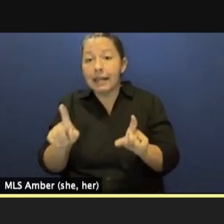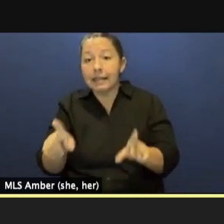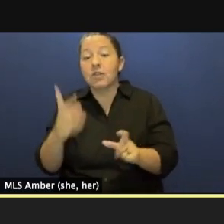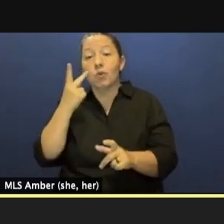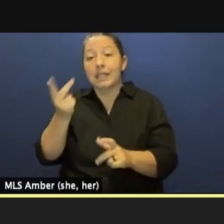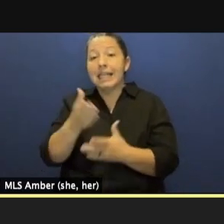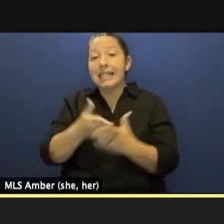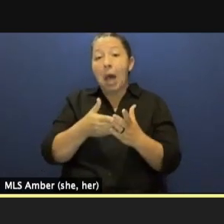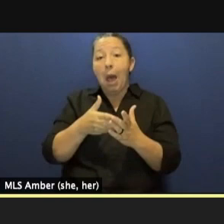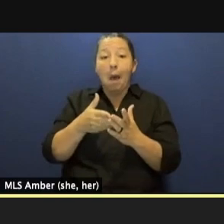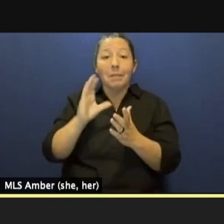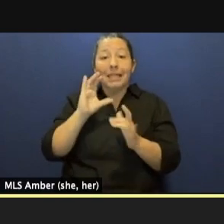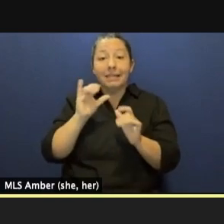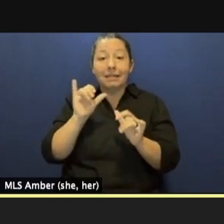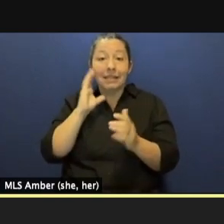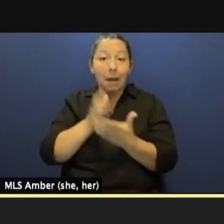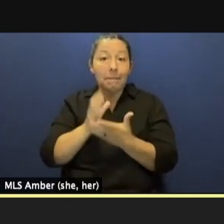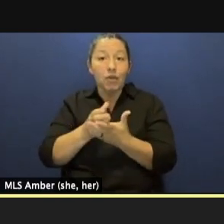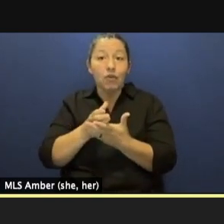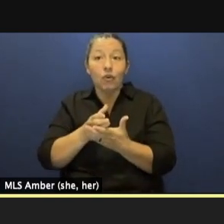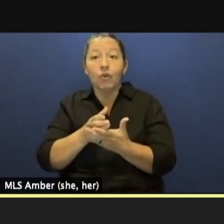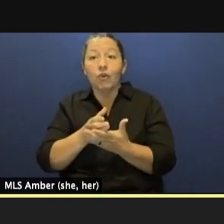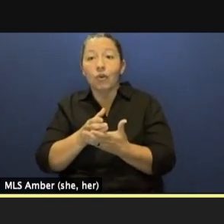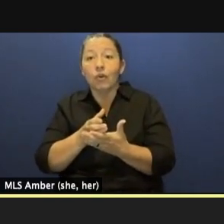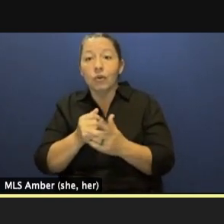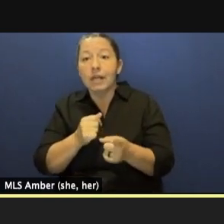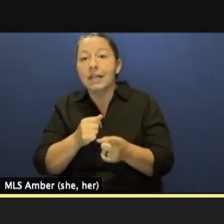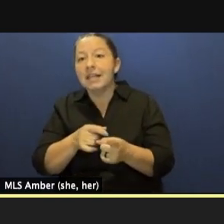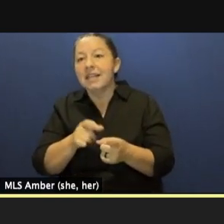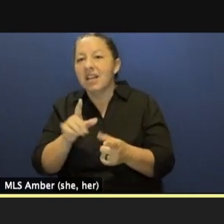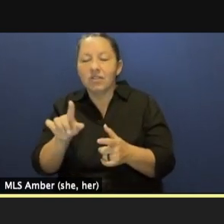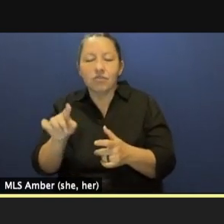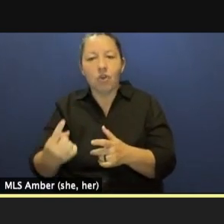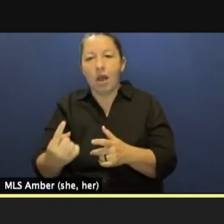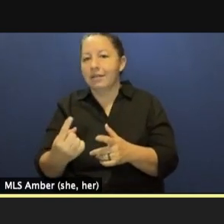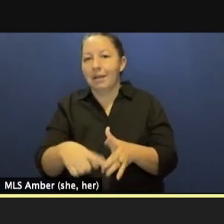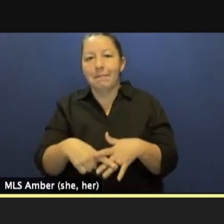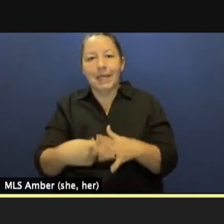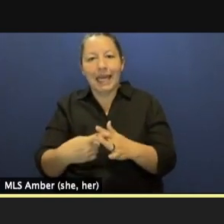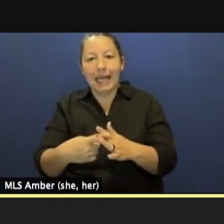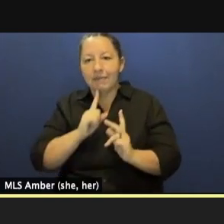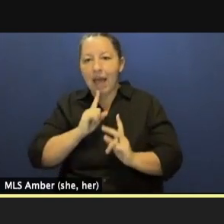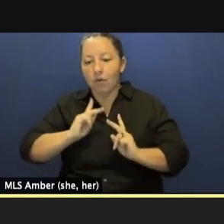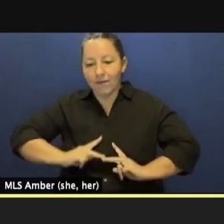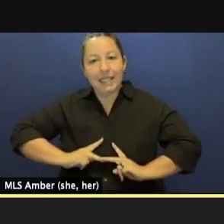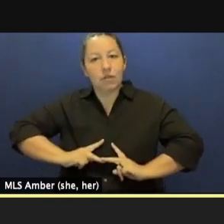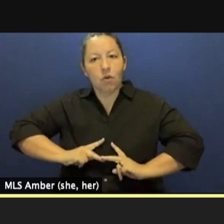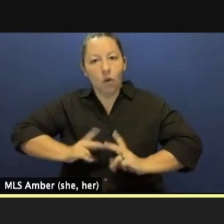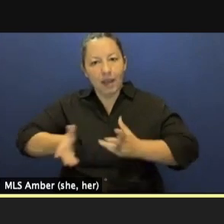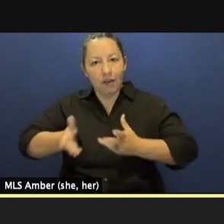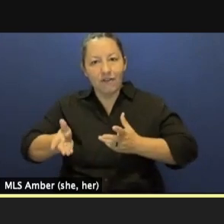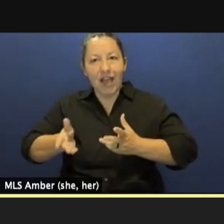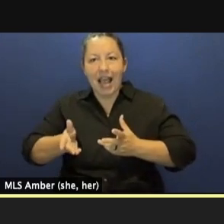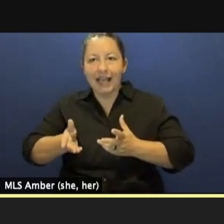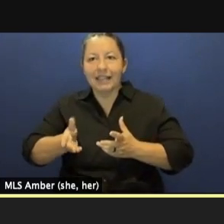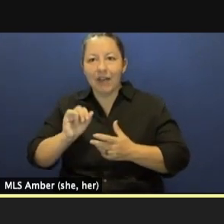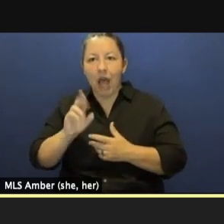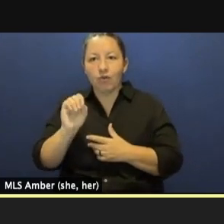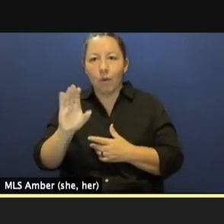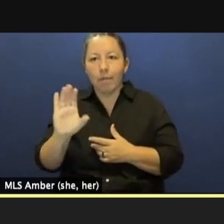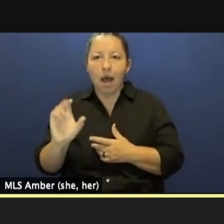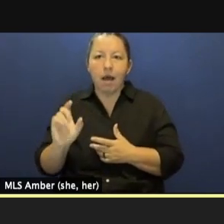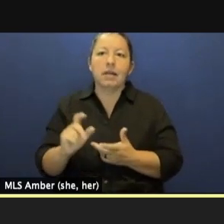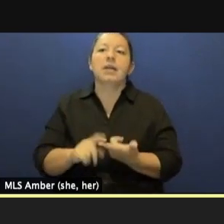that. This is just the very beginning of the physical interface testing with Astrobotic. Much more to come. We've delivered an entire